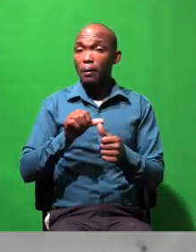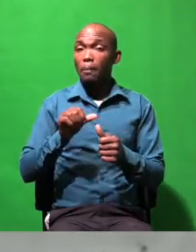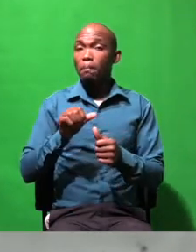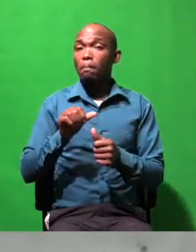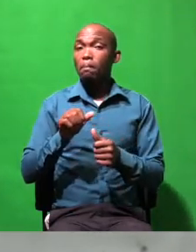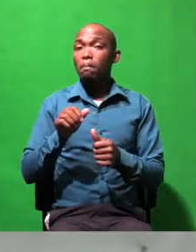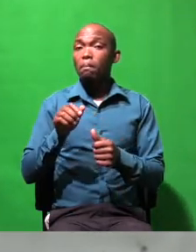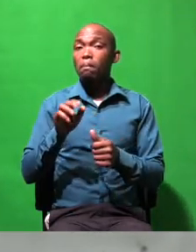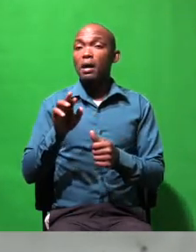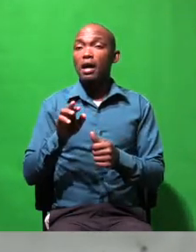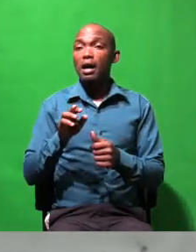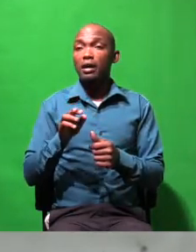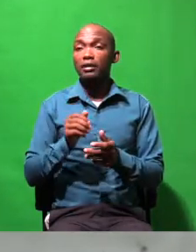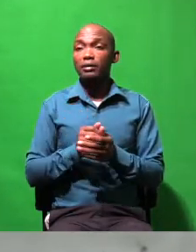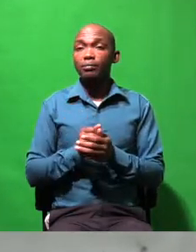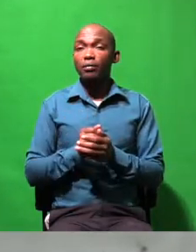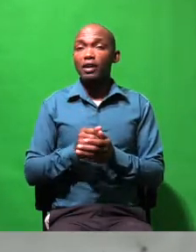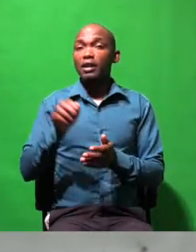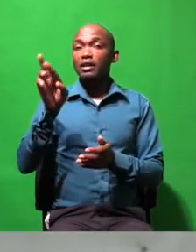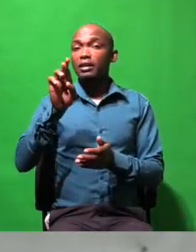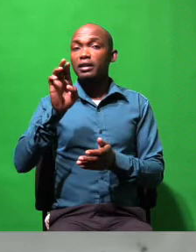by recessive genes